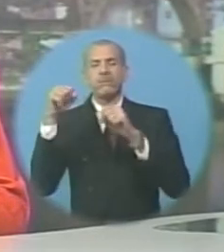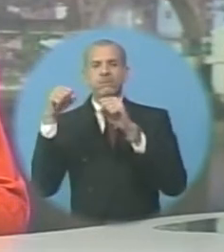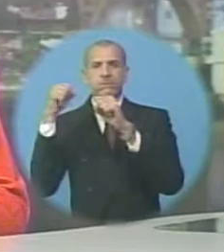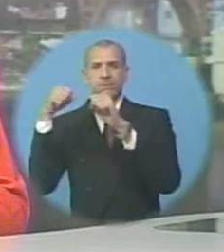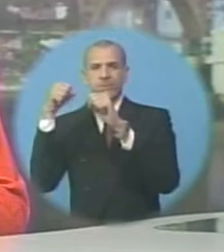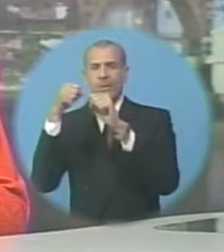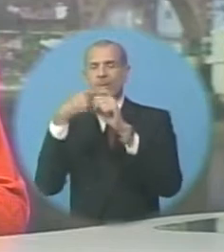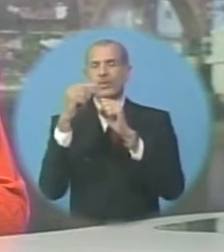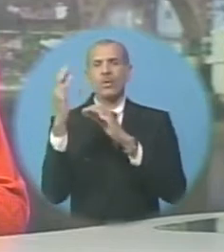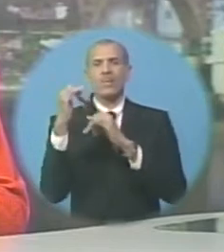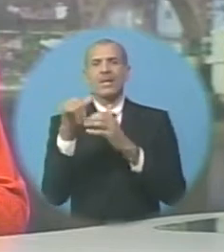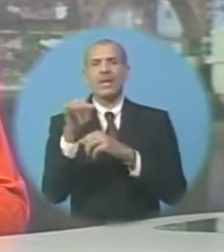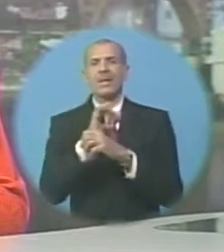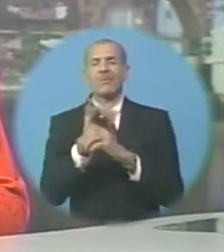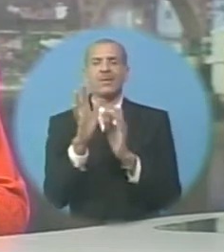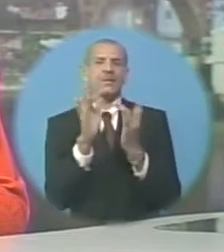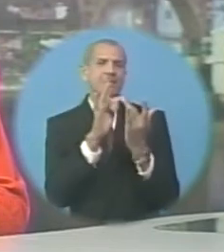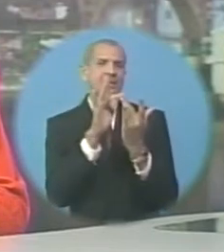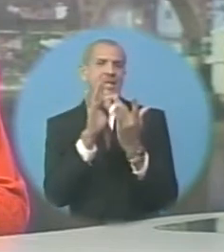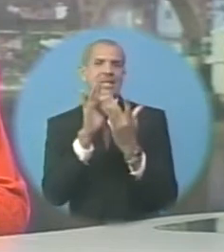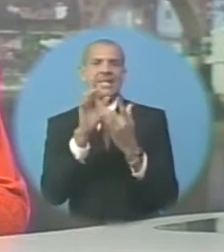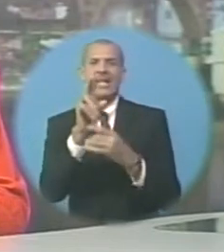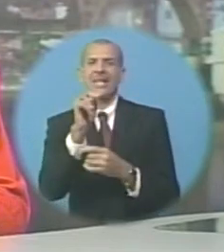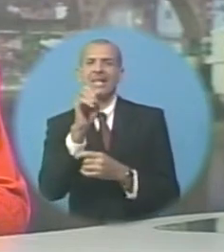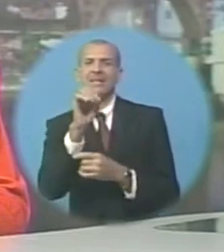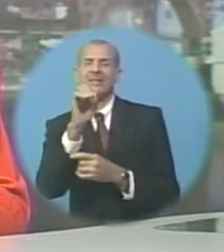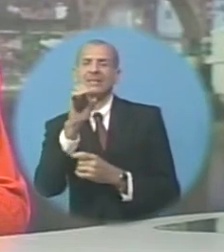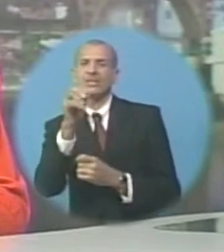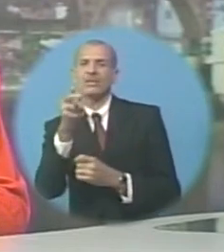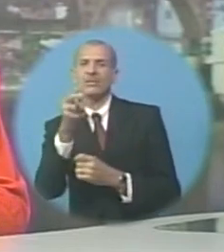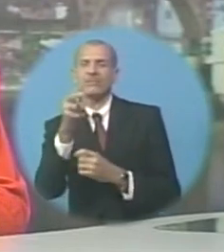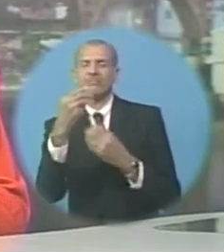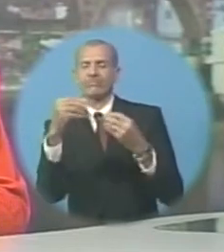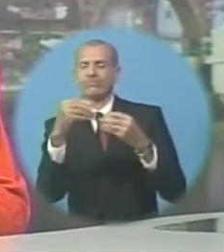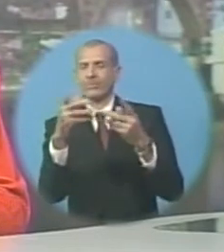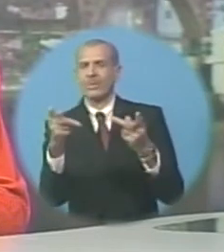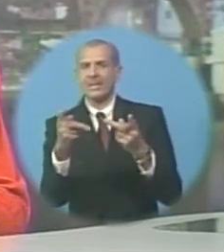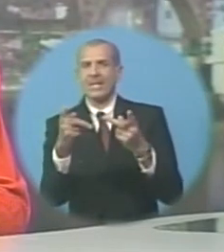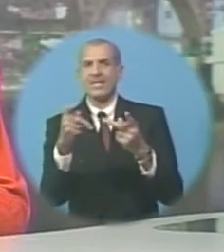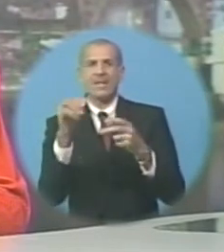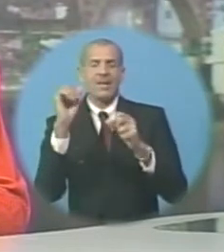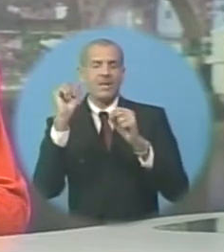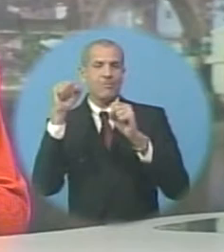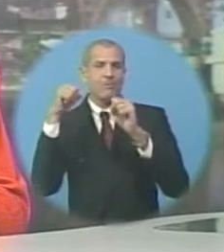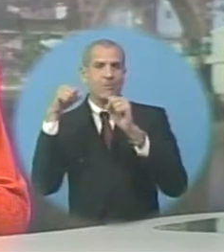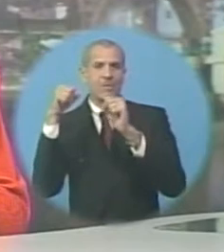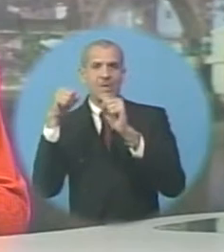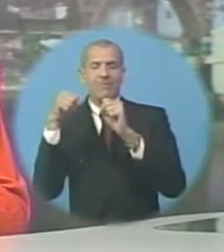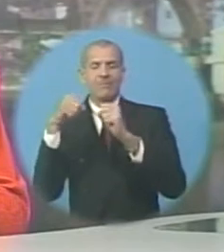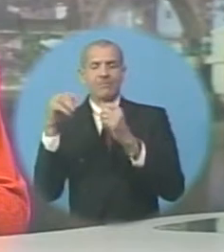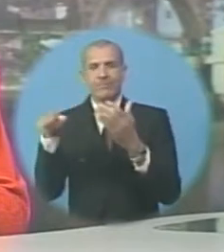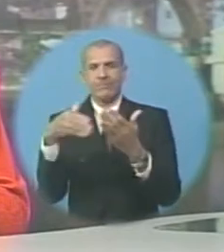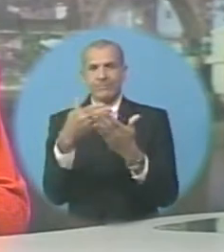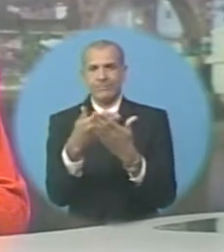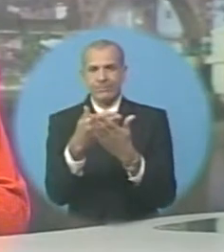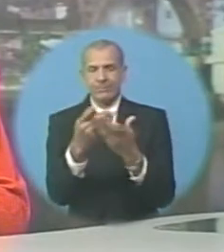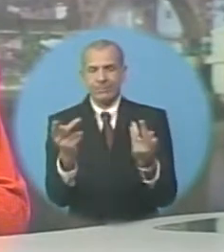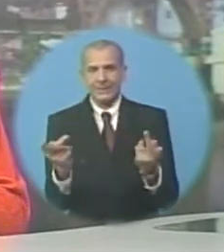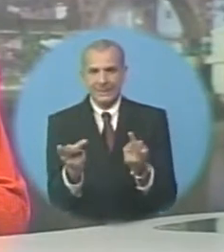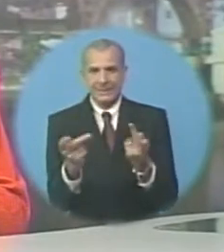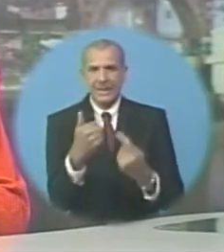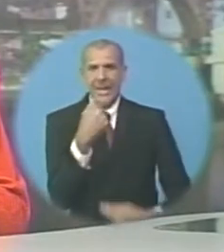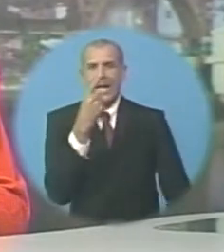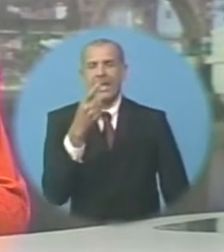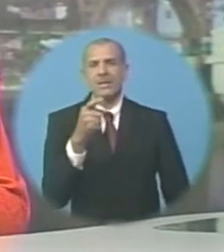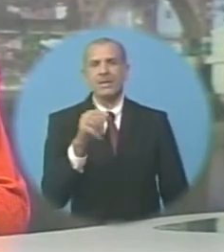hoping the island can tap into a niche market, Barbados as a film destination. President of the Barbados Film and Video